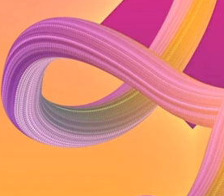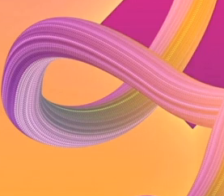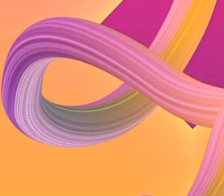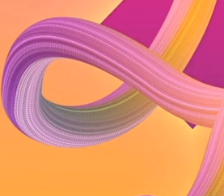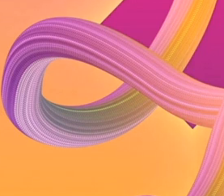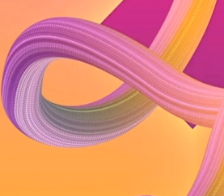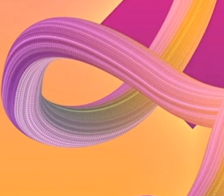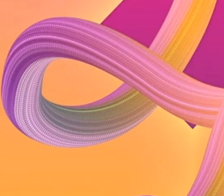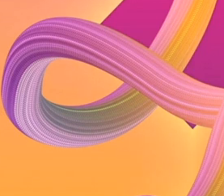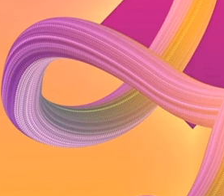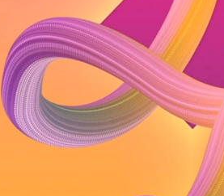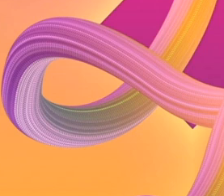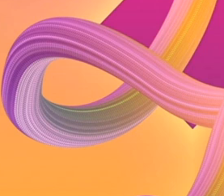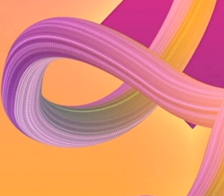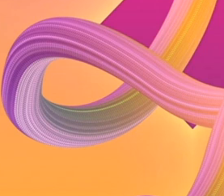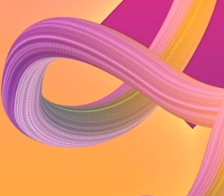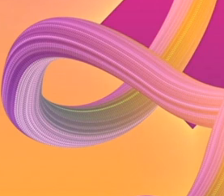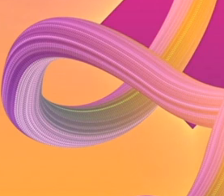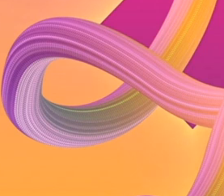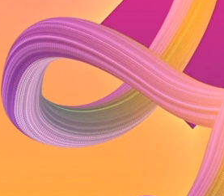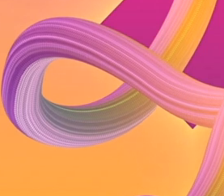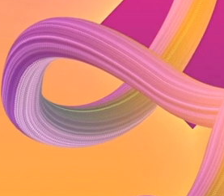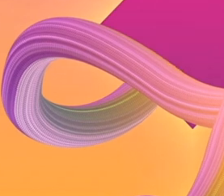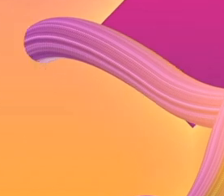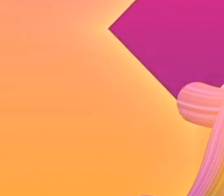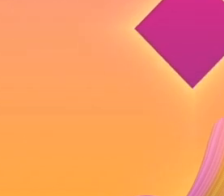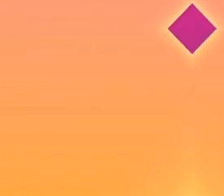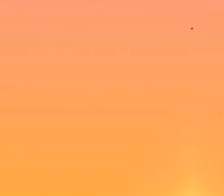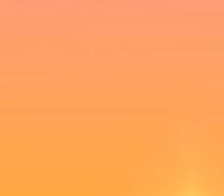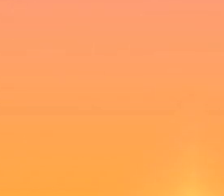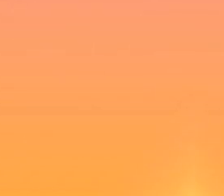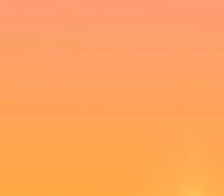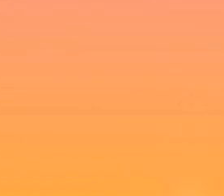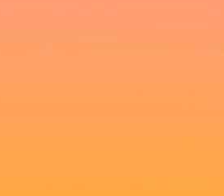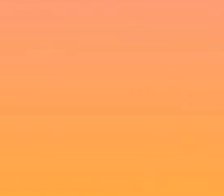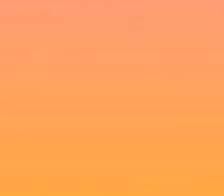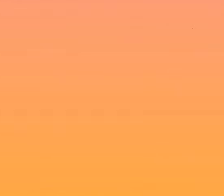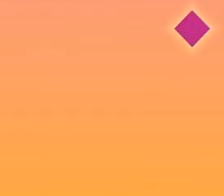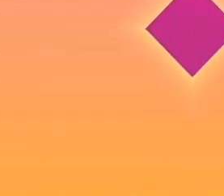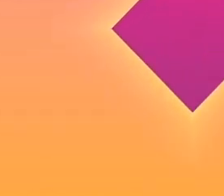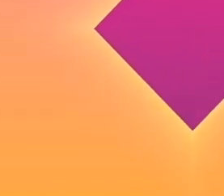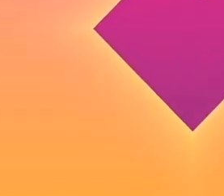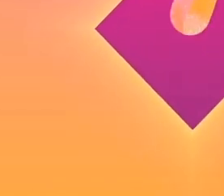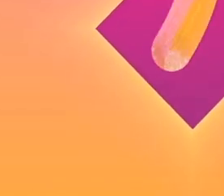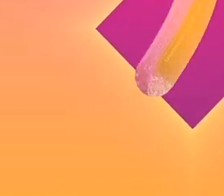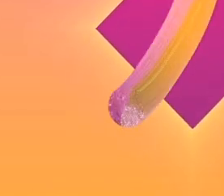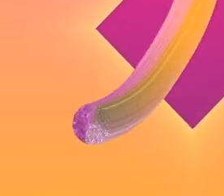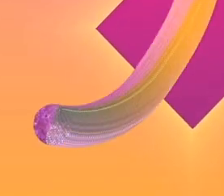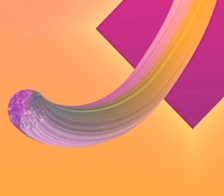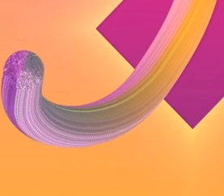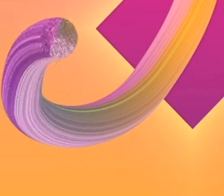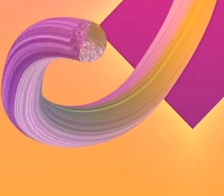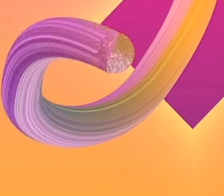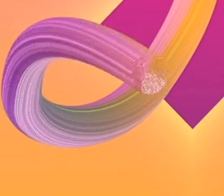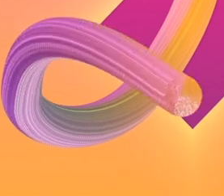I don't think I'm just gonna stop, sit down. I don't necessarily mean singing